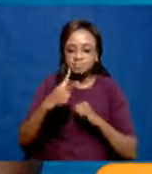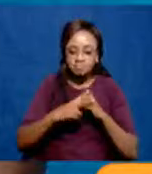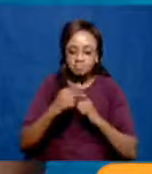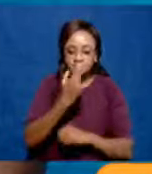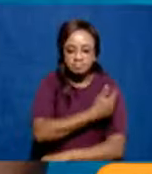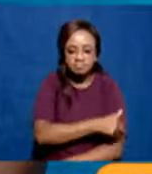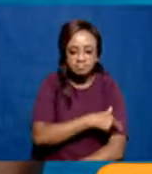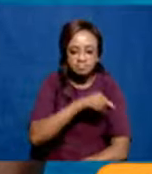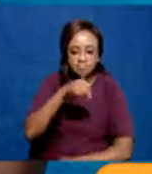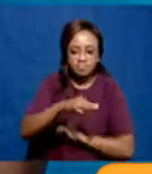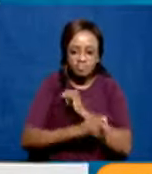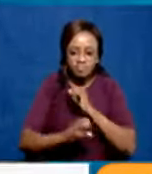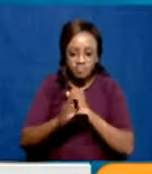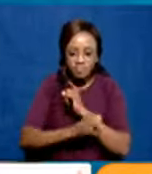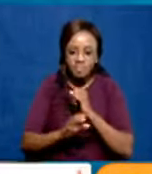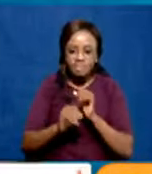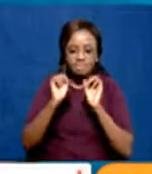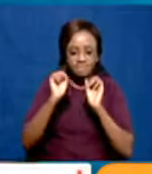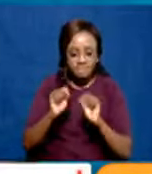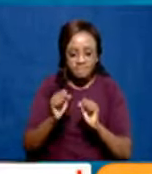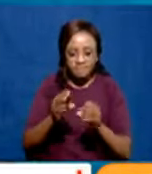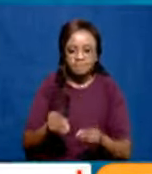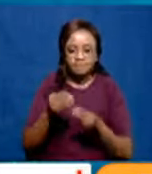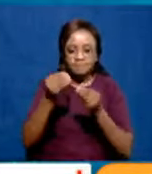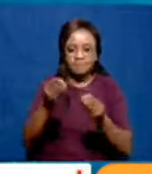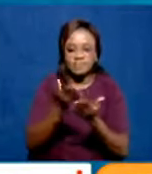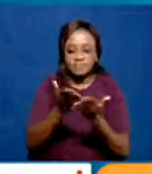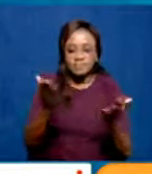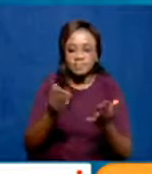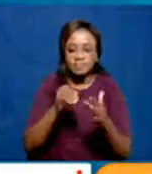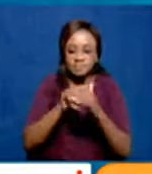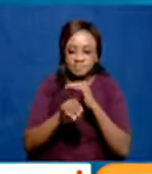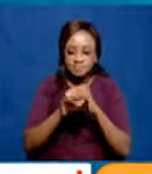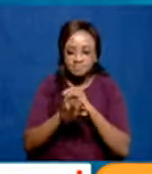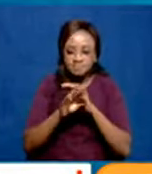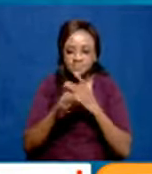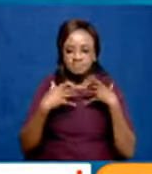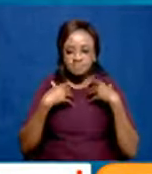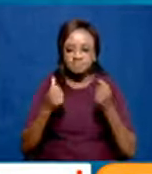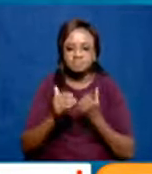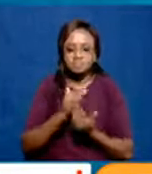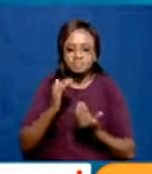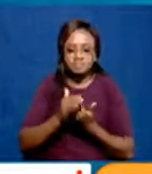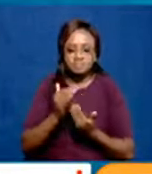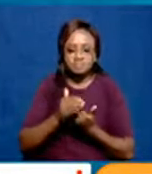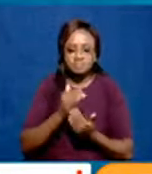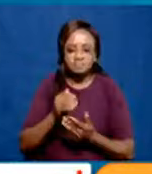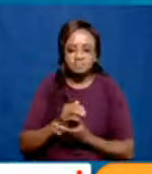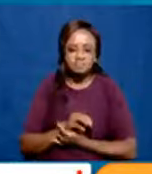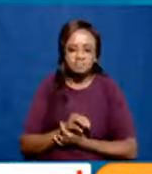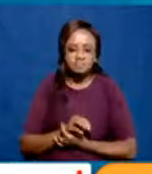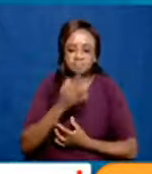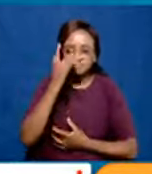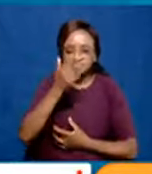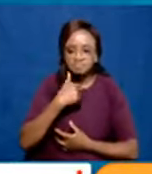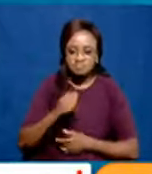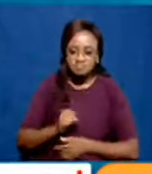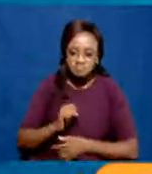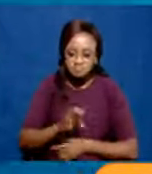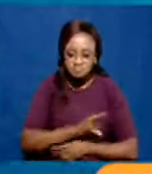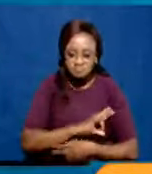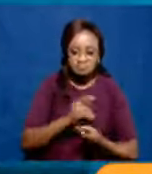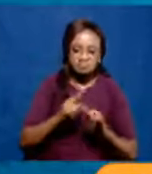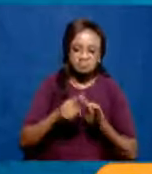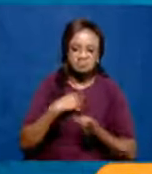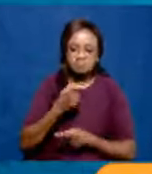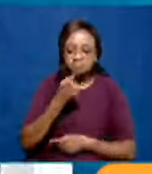the country can actually give you an access to care where there's personnel, where there are drugs, equipment for